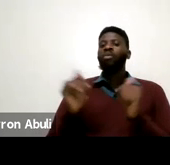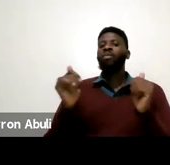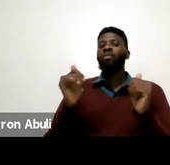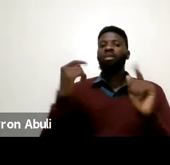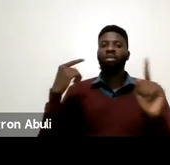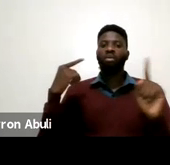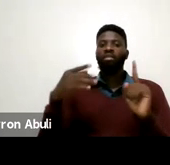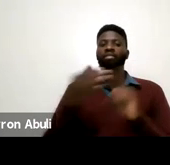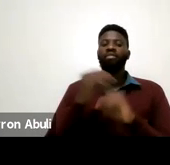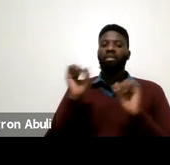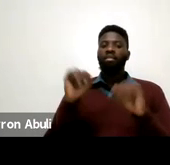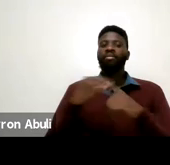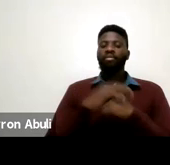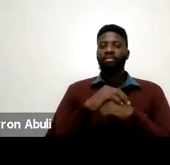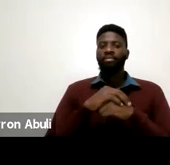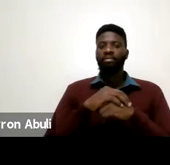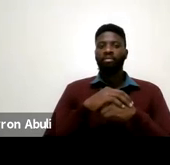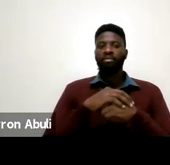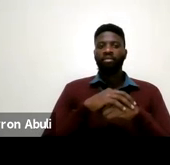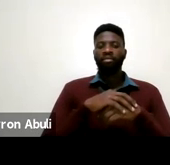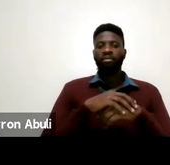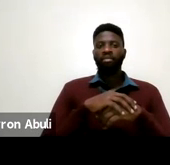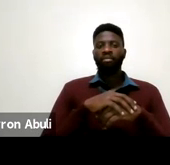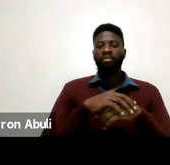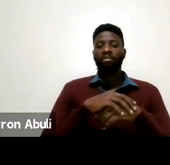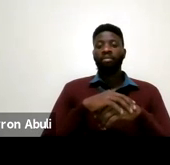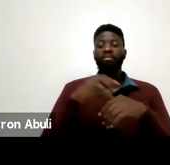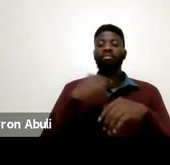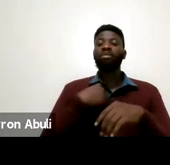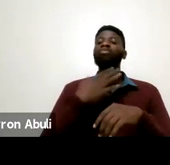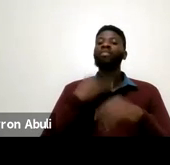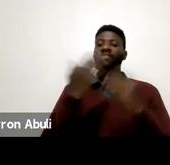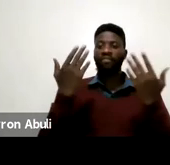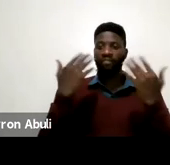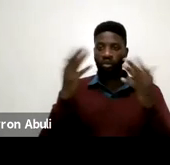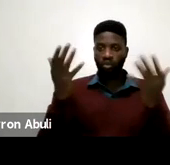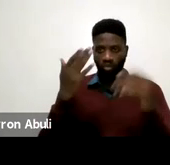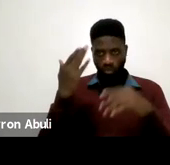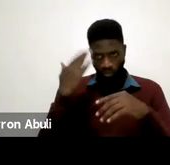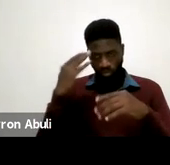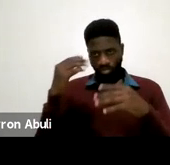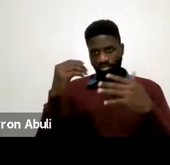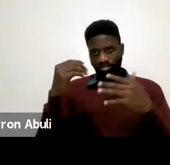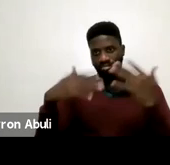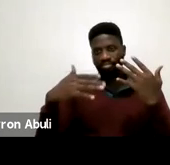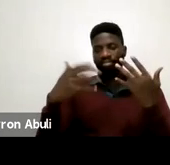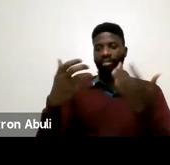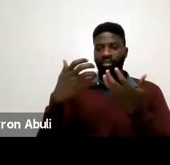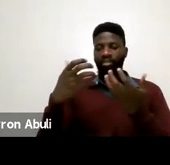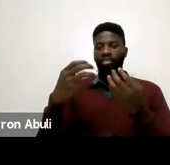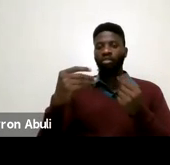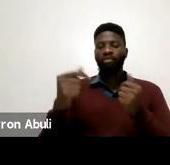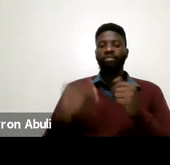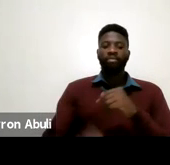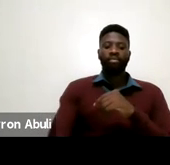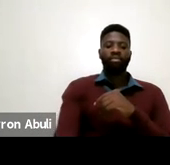goals. But where I want to wind up today, because I know there's a lot we need to cover, is